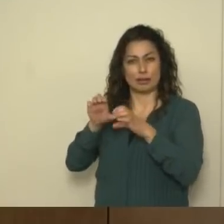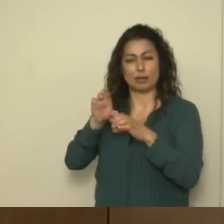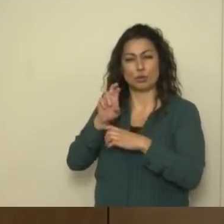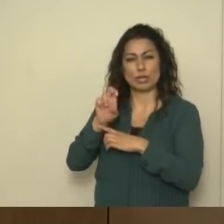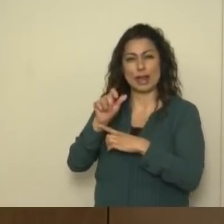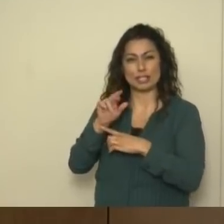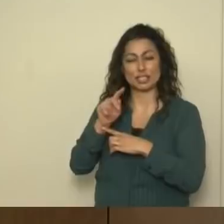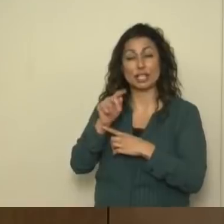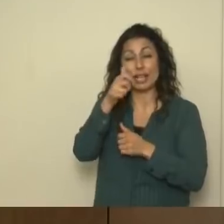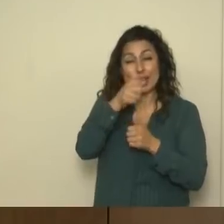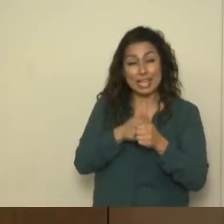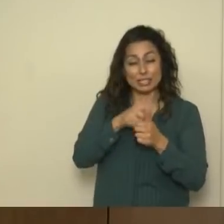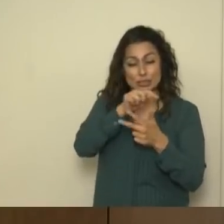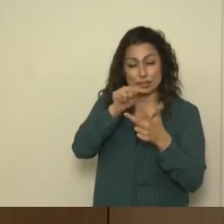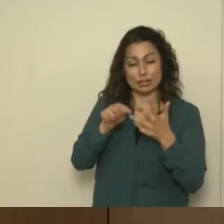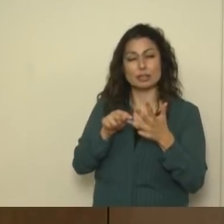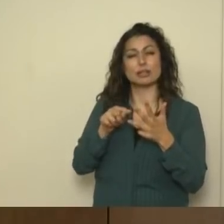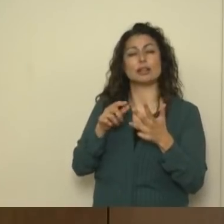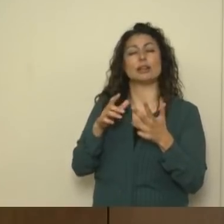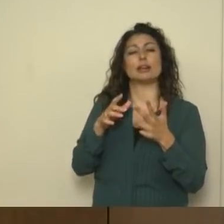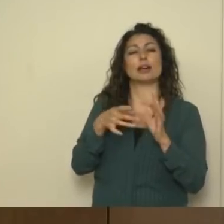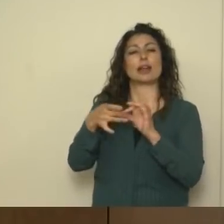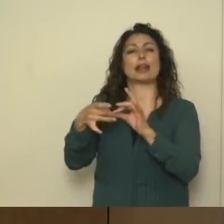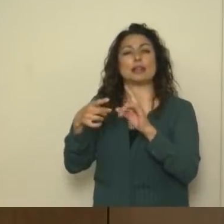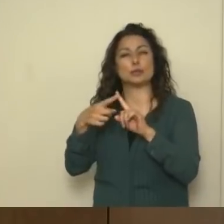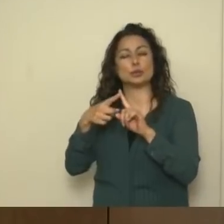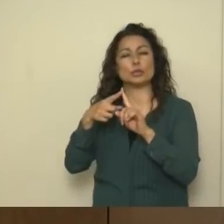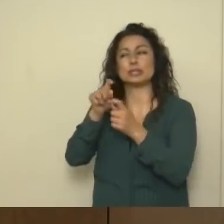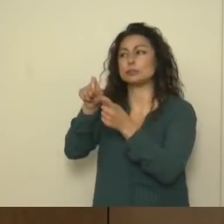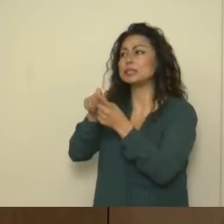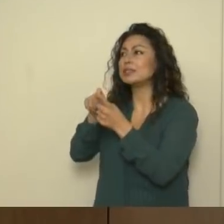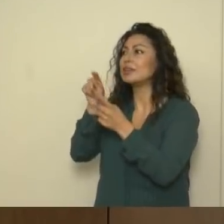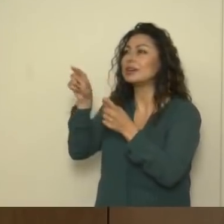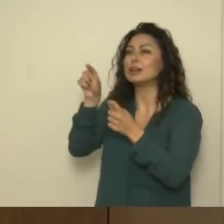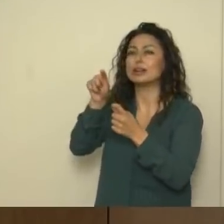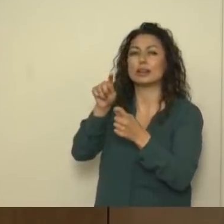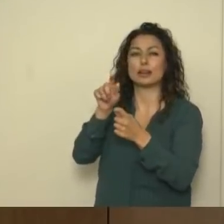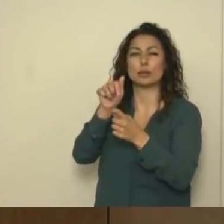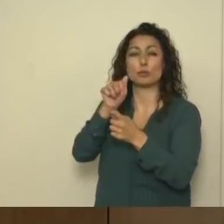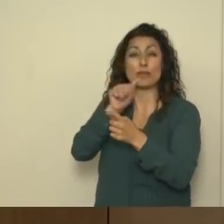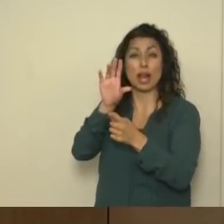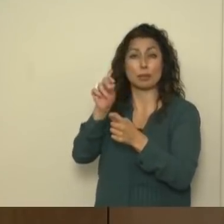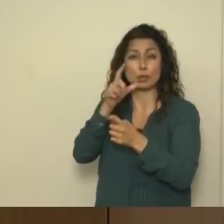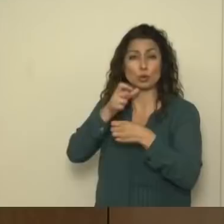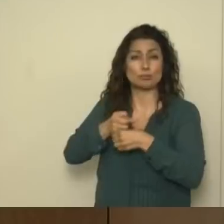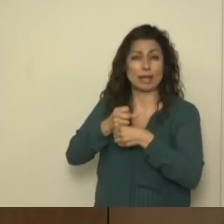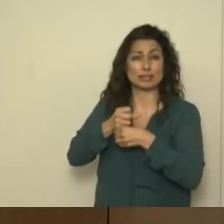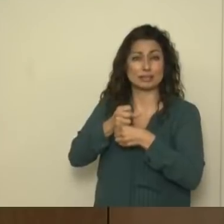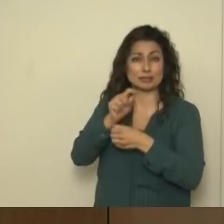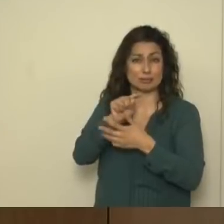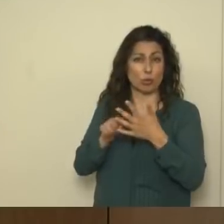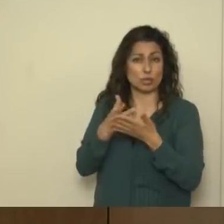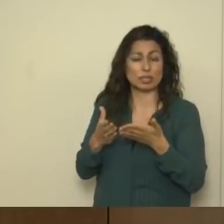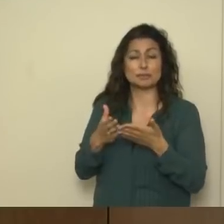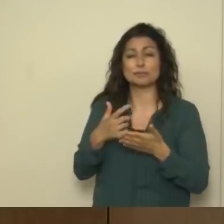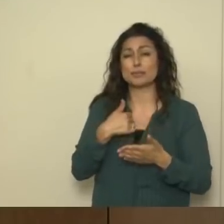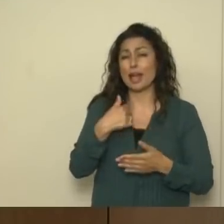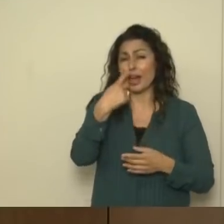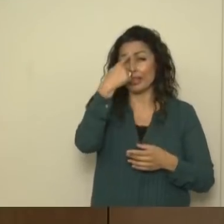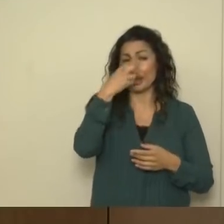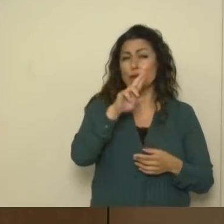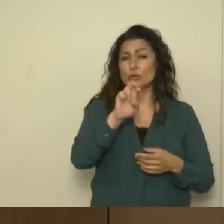use is tied to a specific private sector company that produces that. I think actually